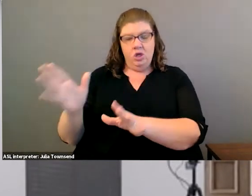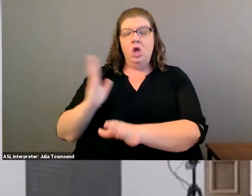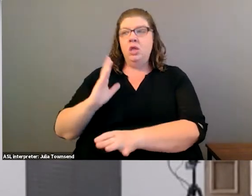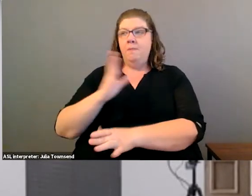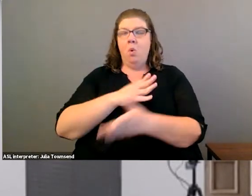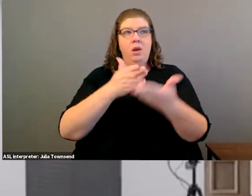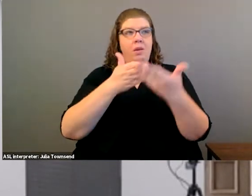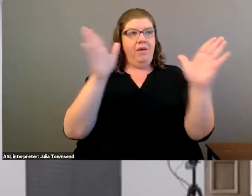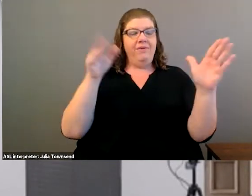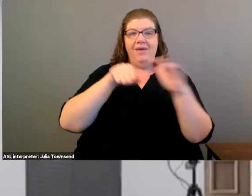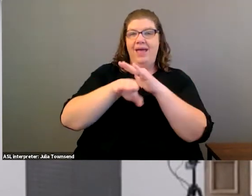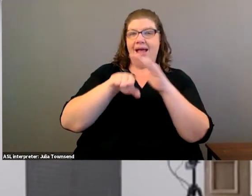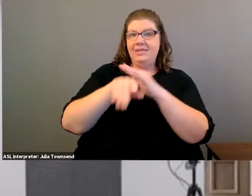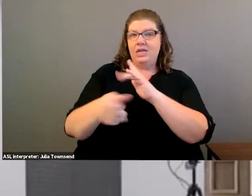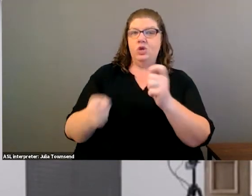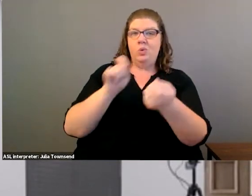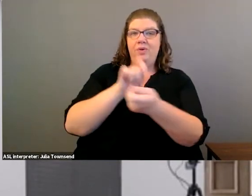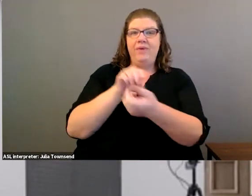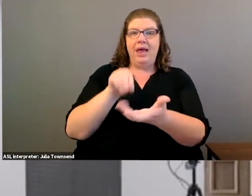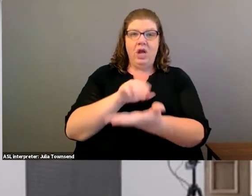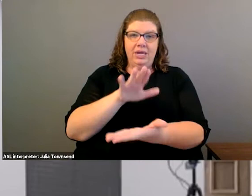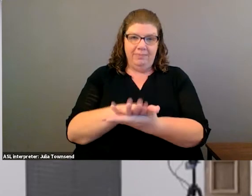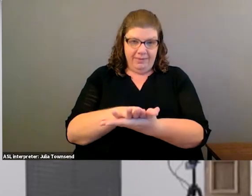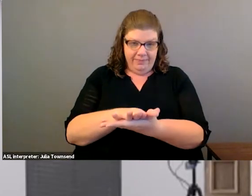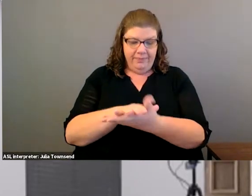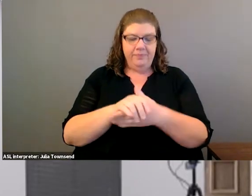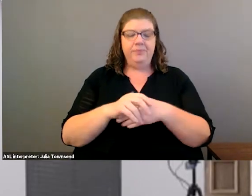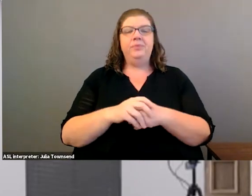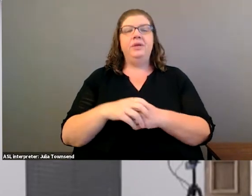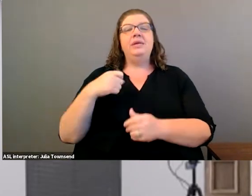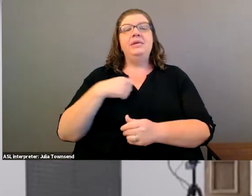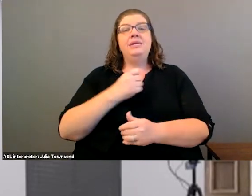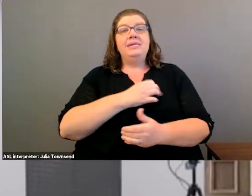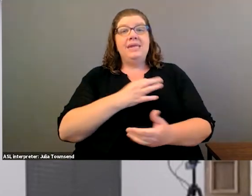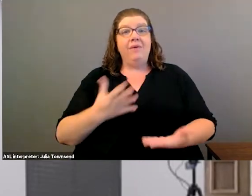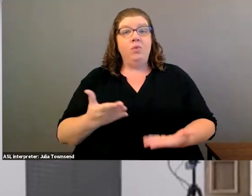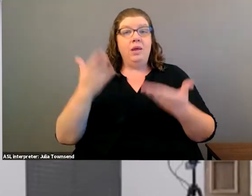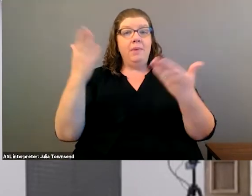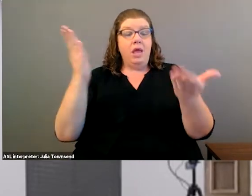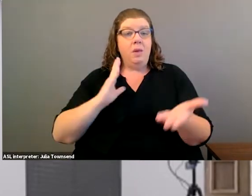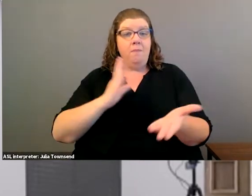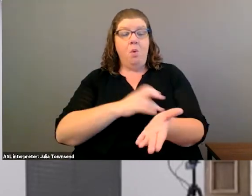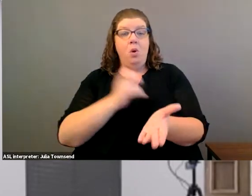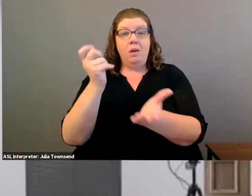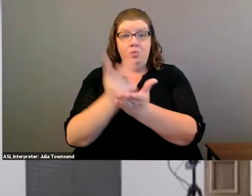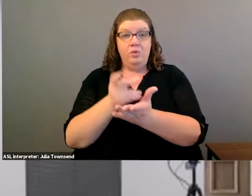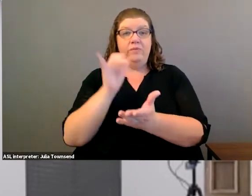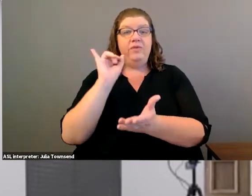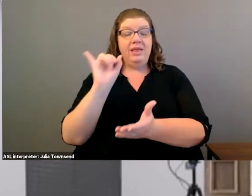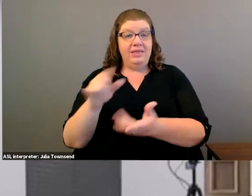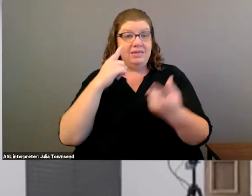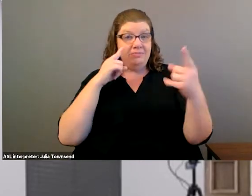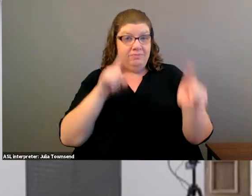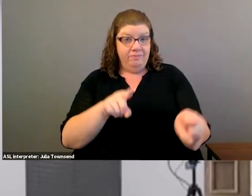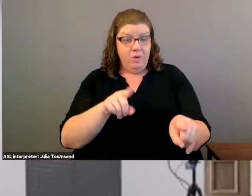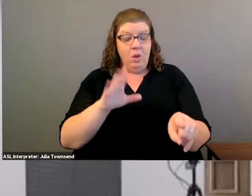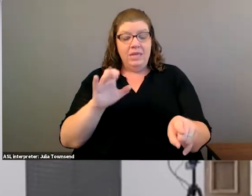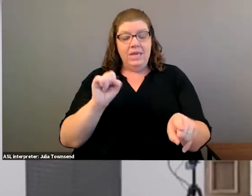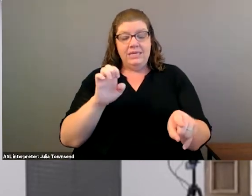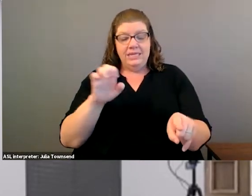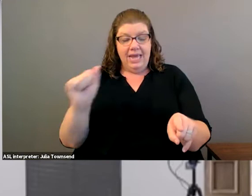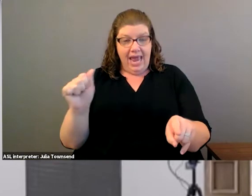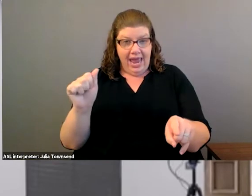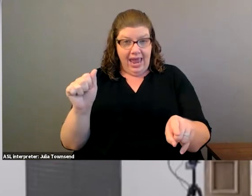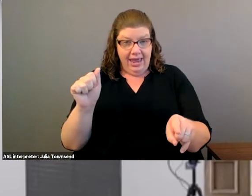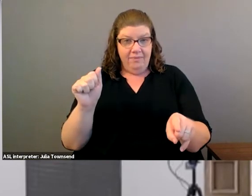have access to the revised document. Staff recommends that the board approve the CSEA collective bargaining agreement, and